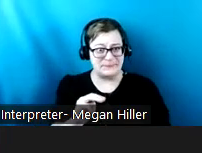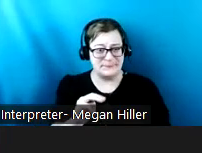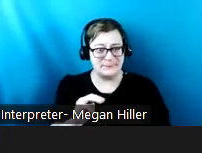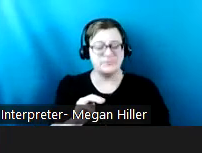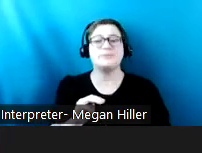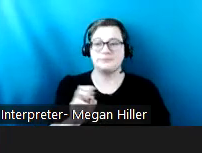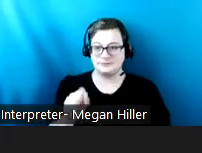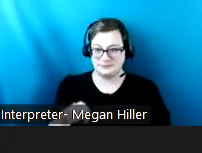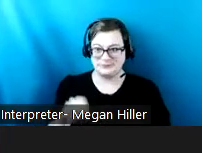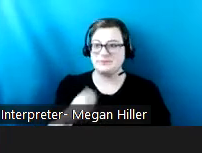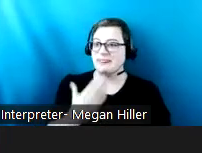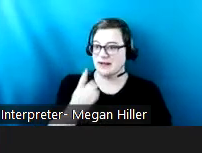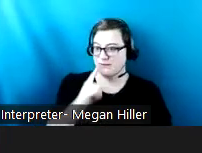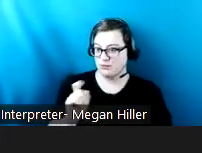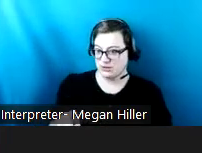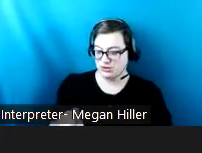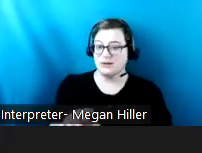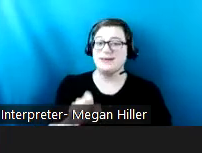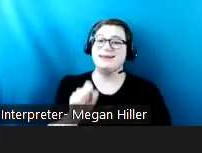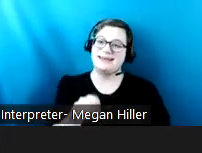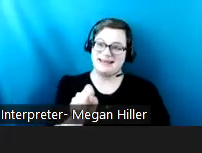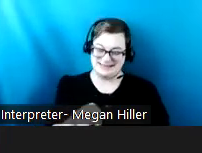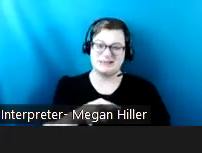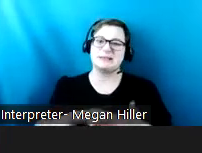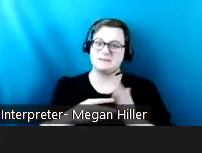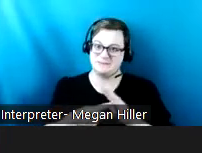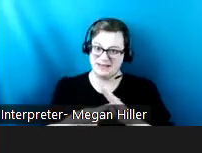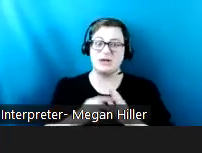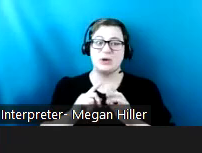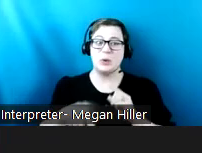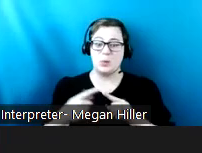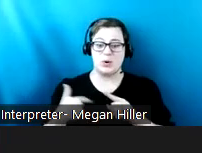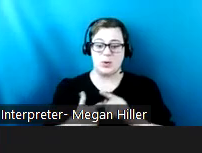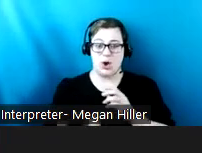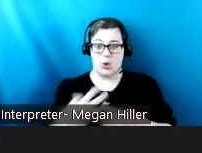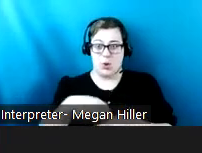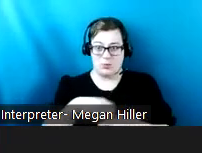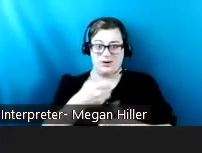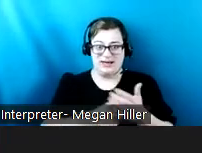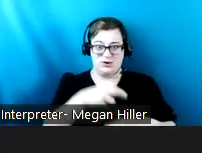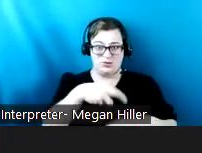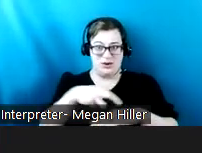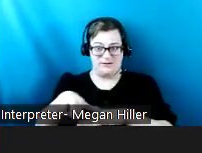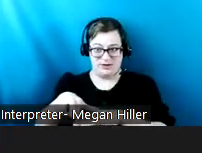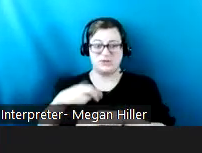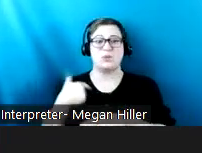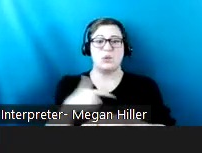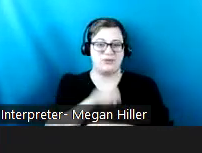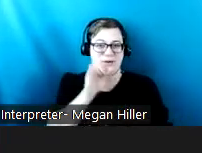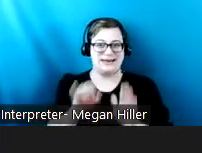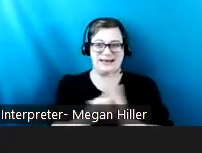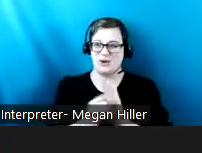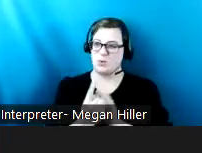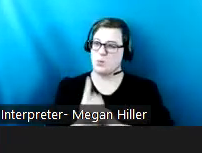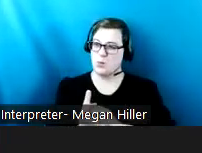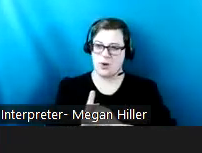Yes, Cindy, thank you for that question. It does. So when we are incorporating by reference, we have to be able to identify one